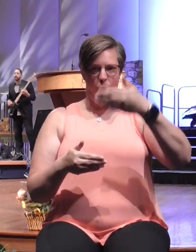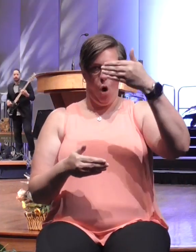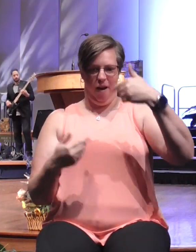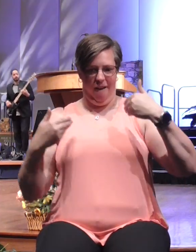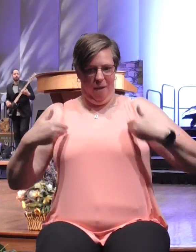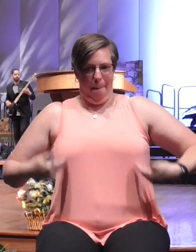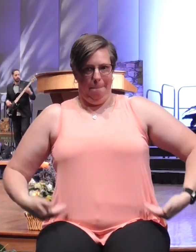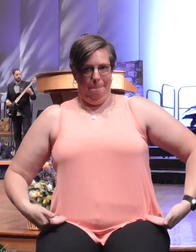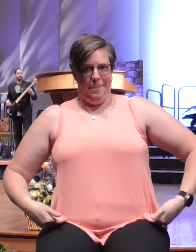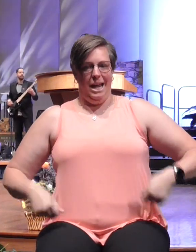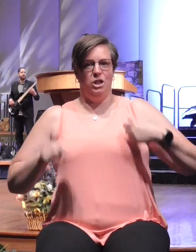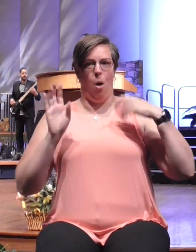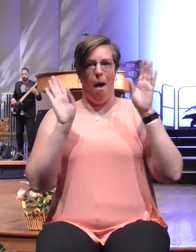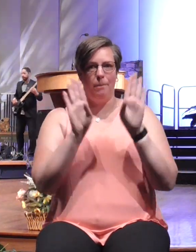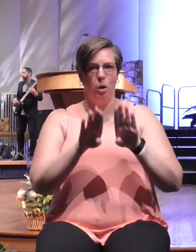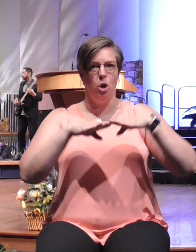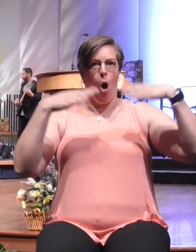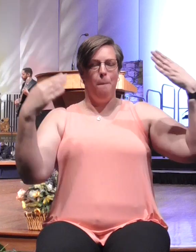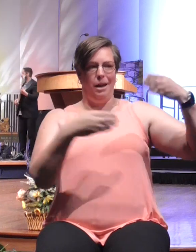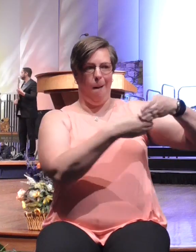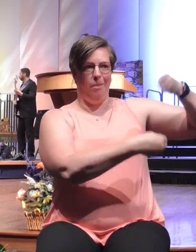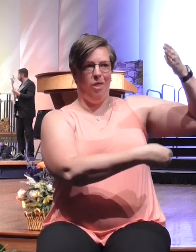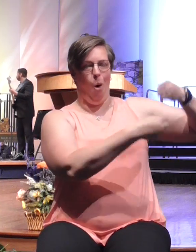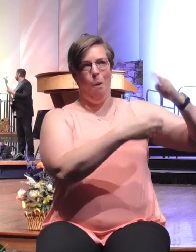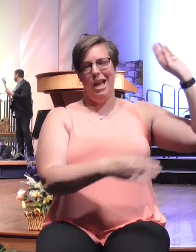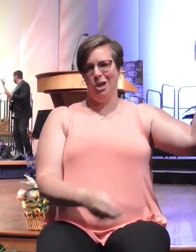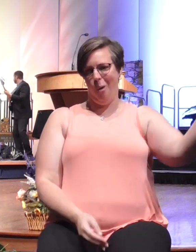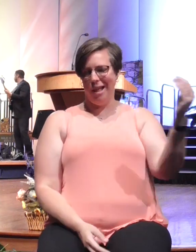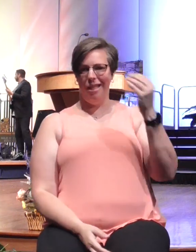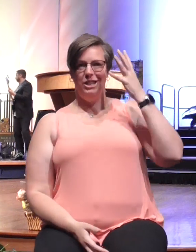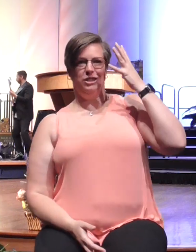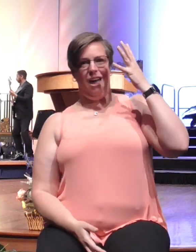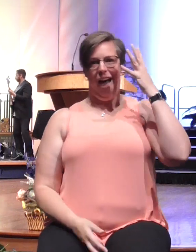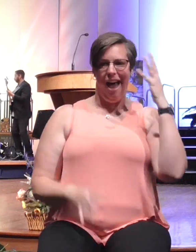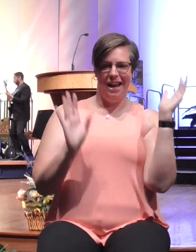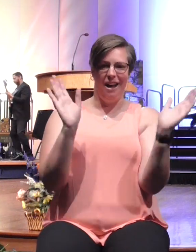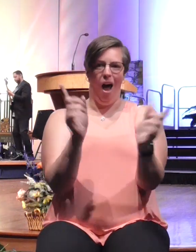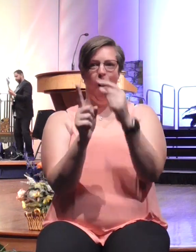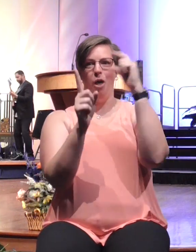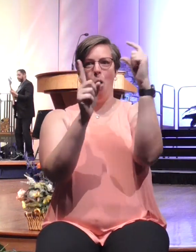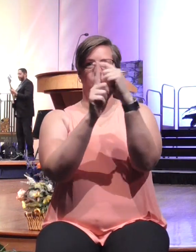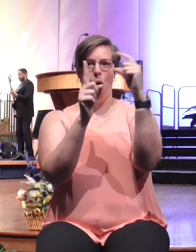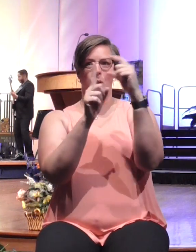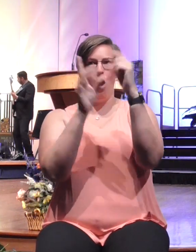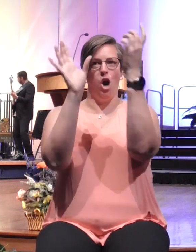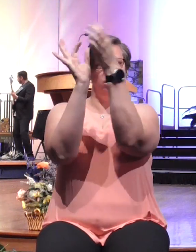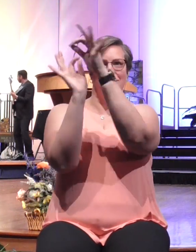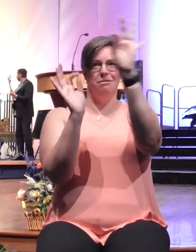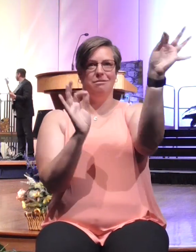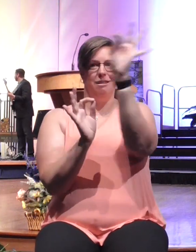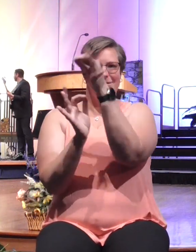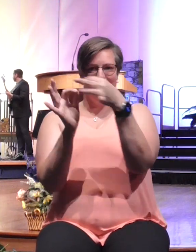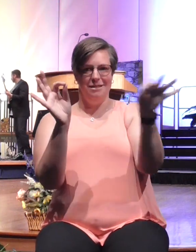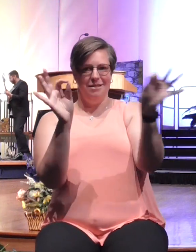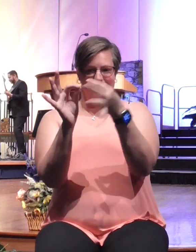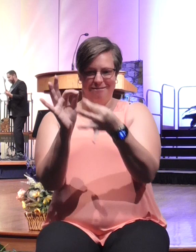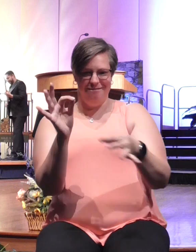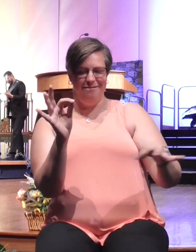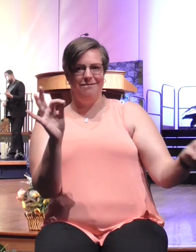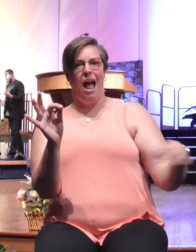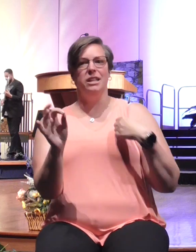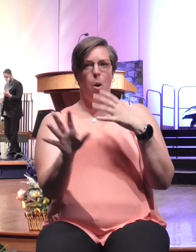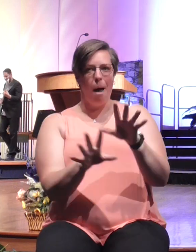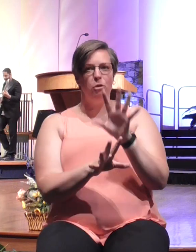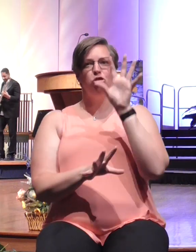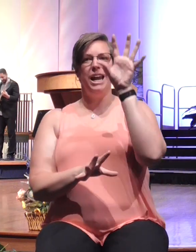Open up the dirty window, let the sun illuminate the words that you could not find. Reaching for something